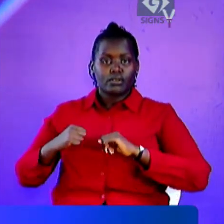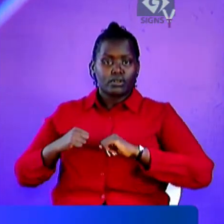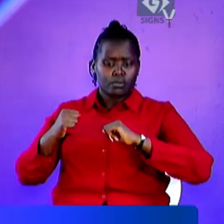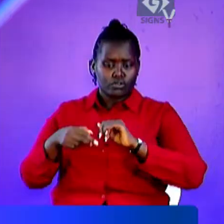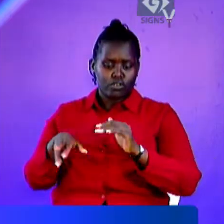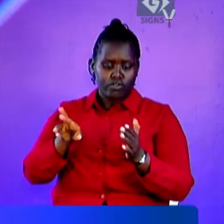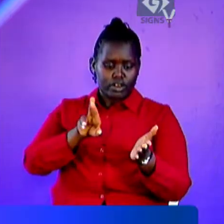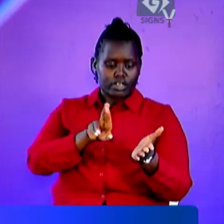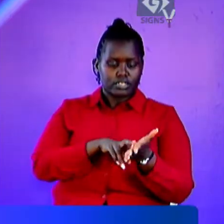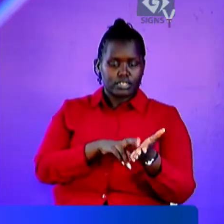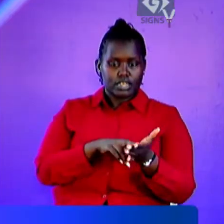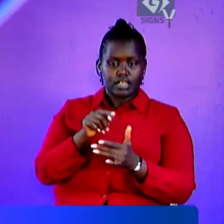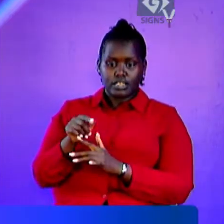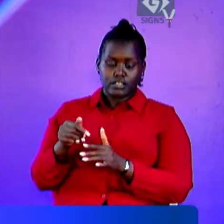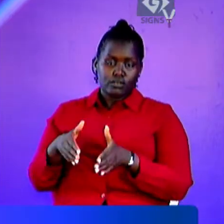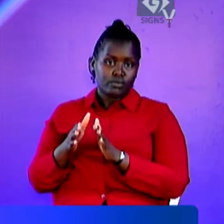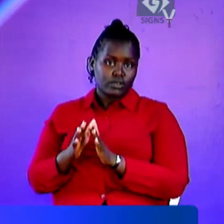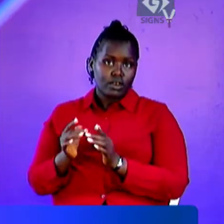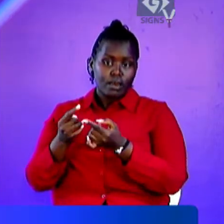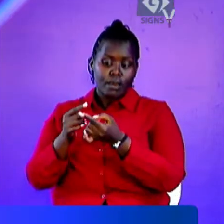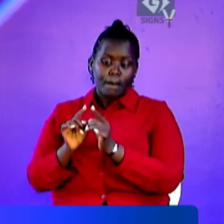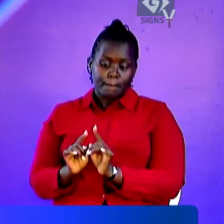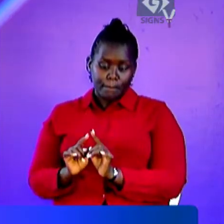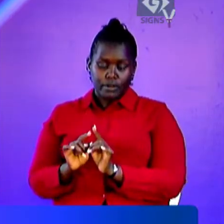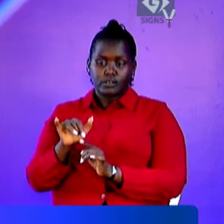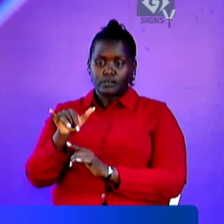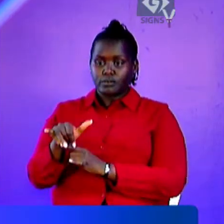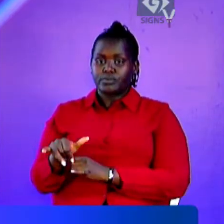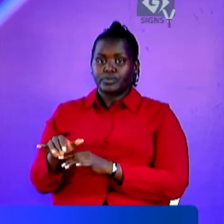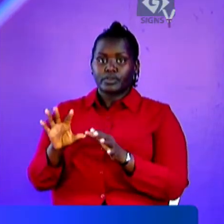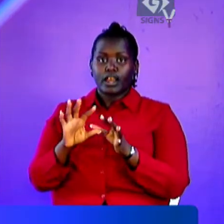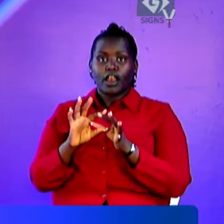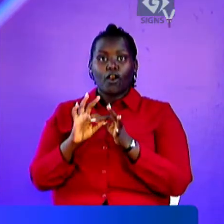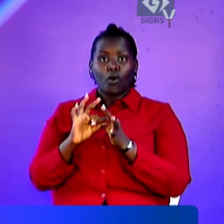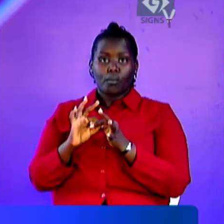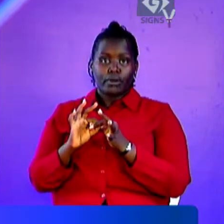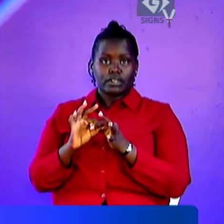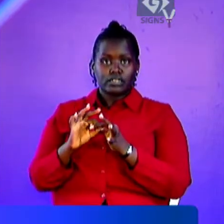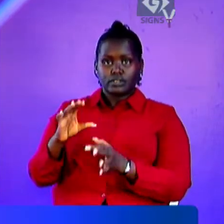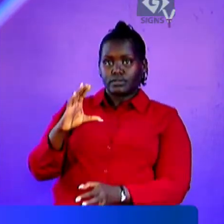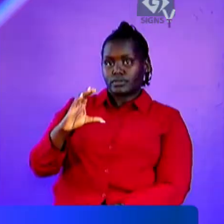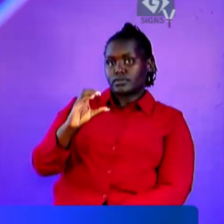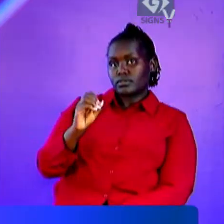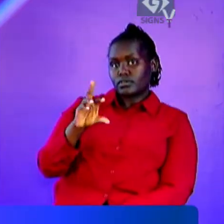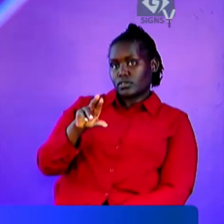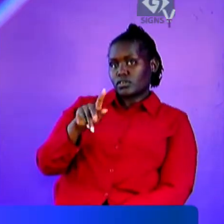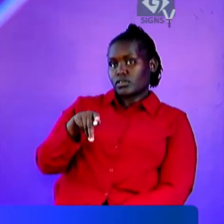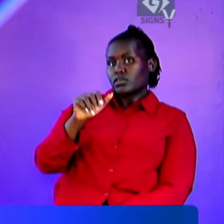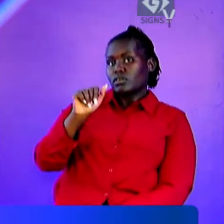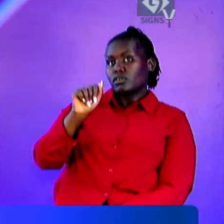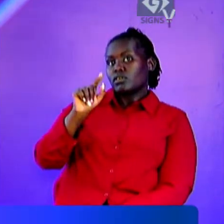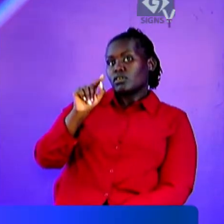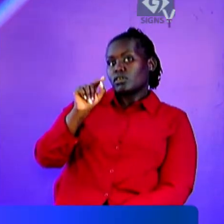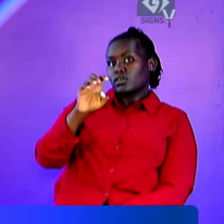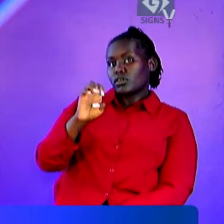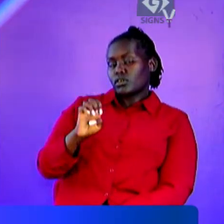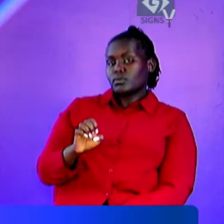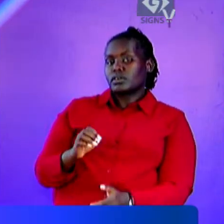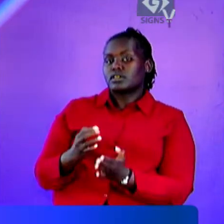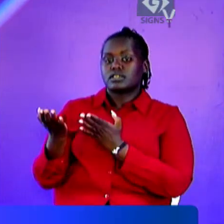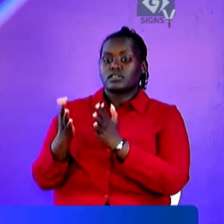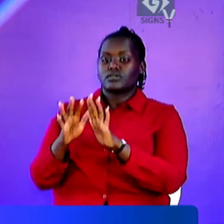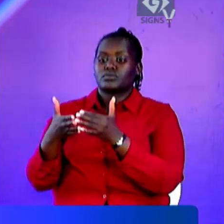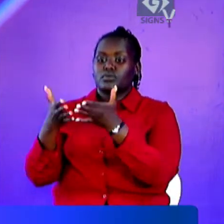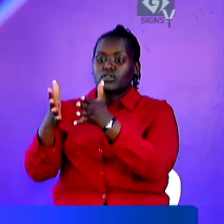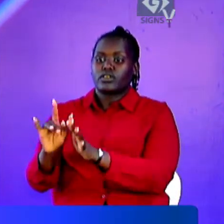schemes. But within the corporate structure of this collective investment scheme, the most important service provider there would be the